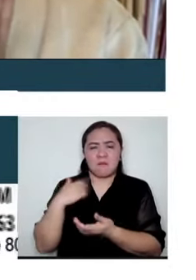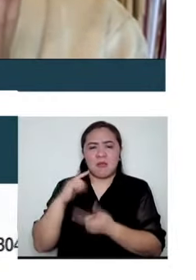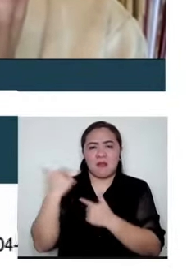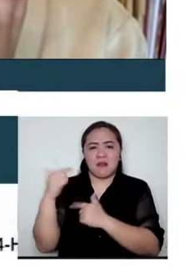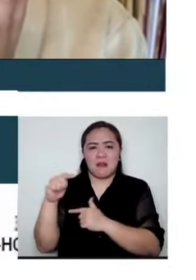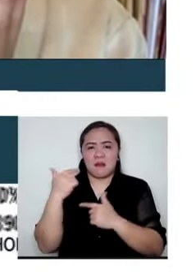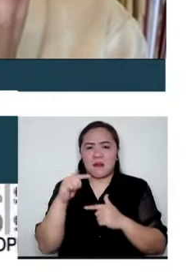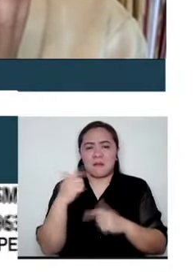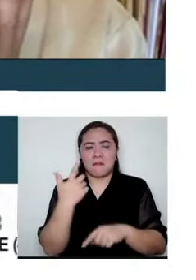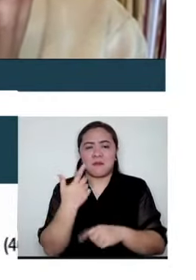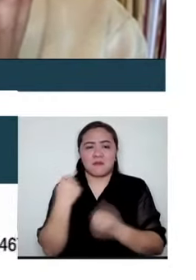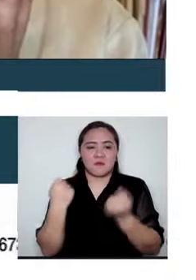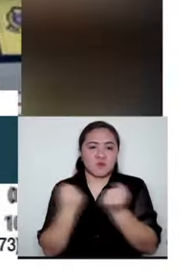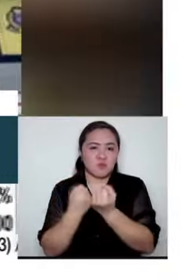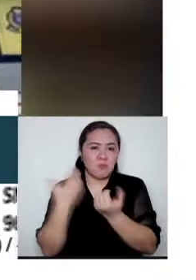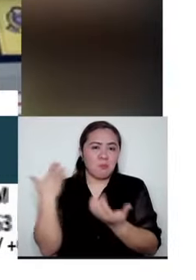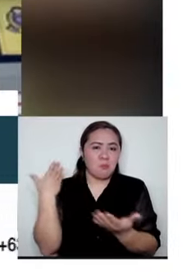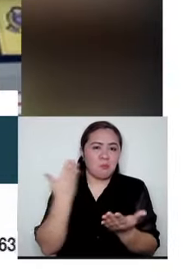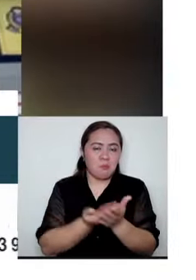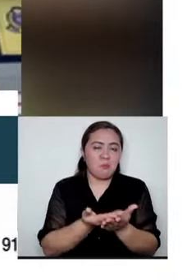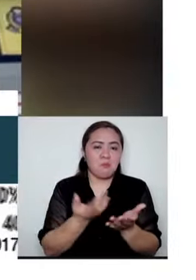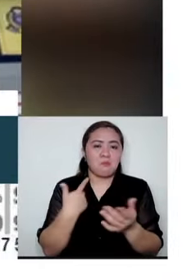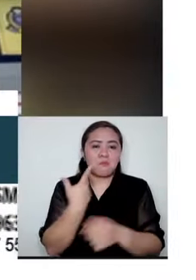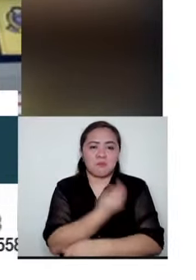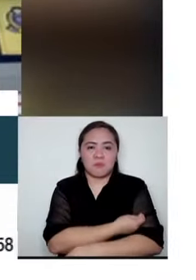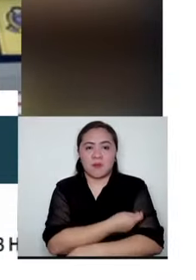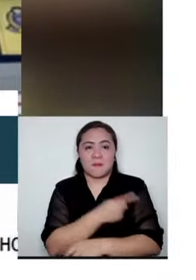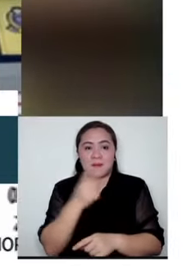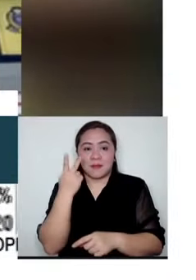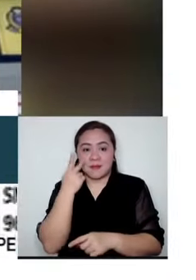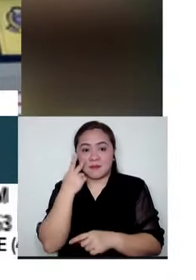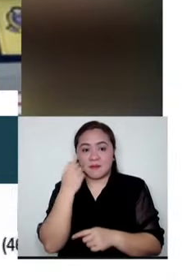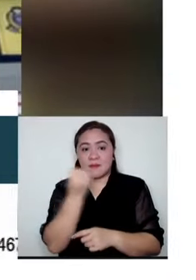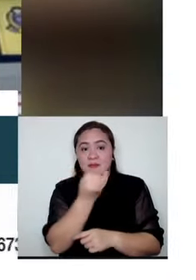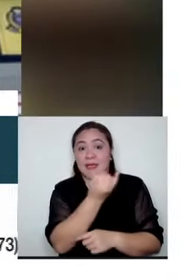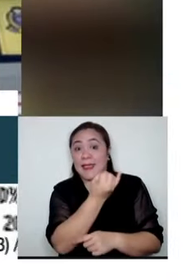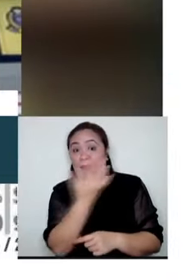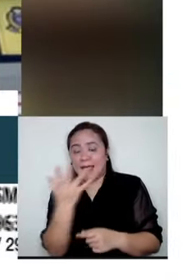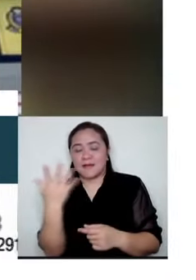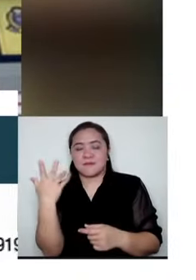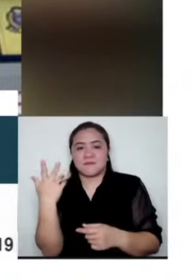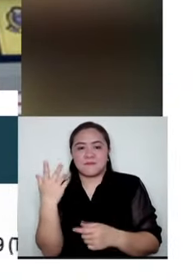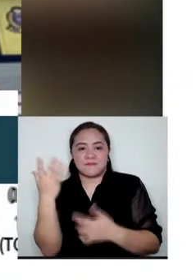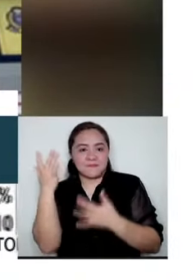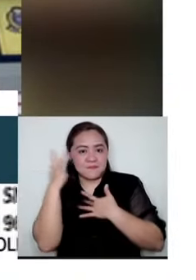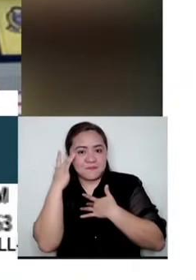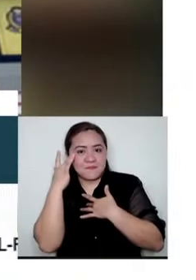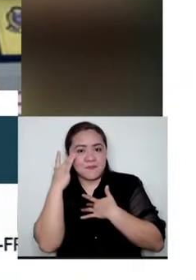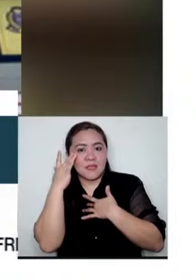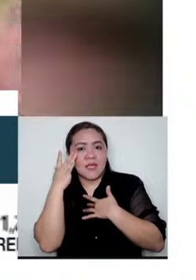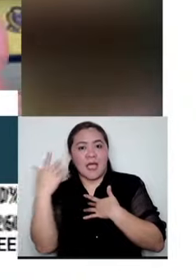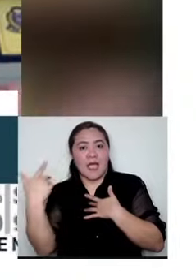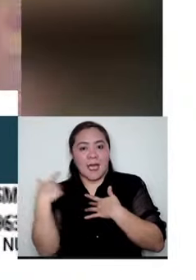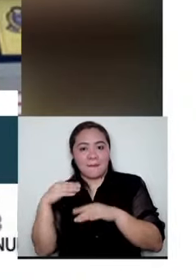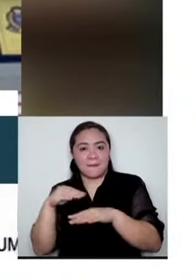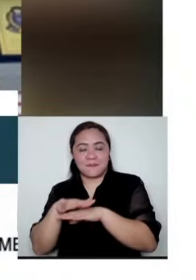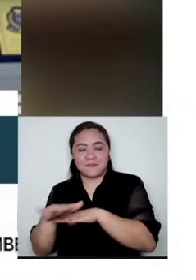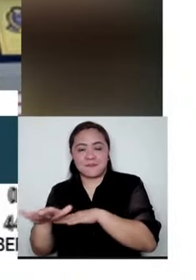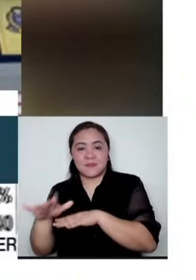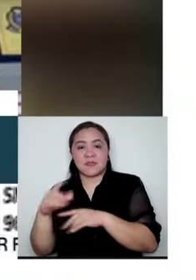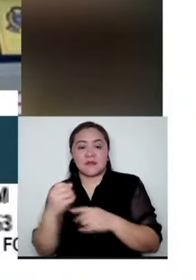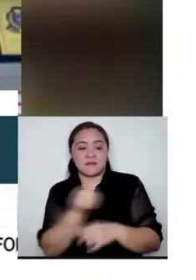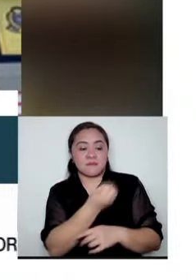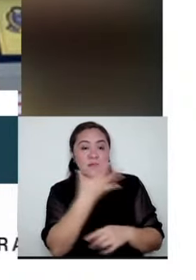what we've been publishing so far are the number of jobs made, the number of infected persons per area, but not the number of